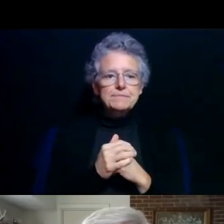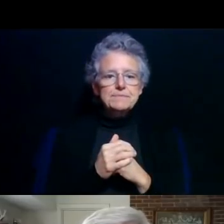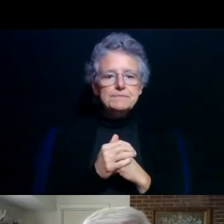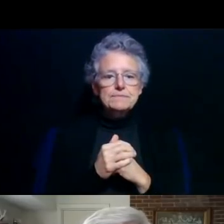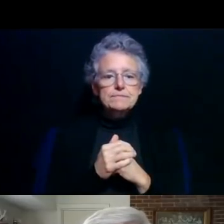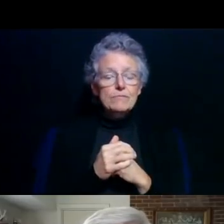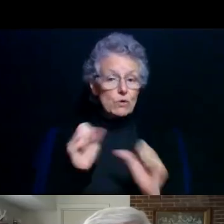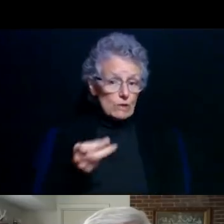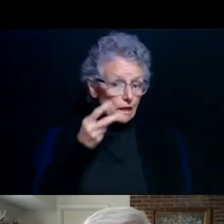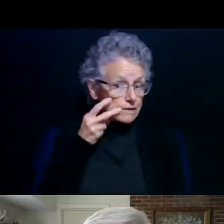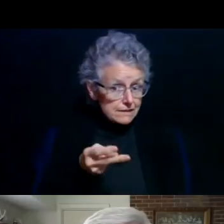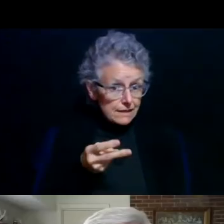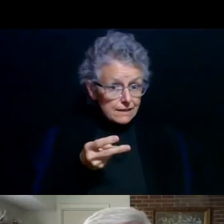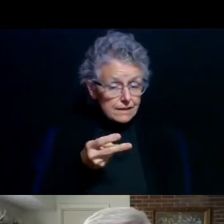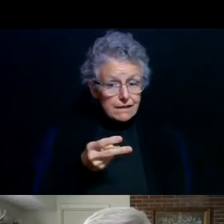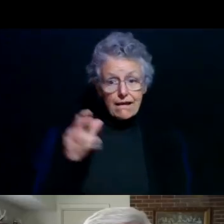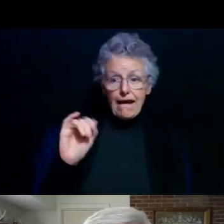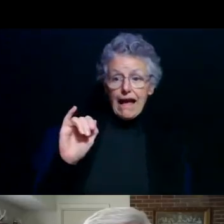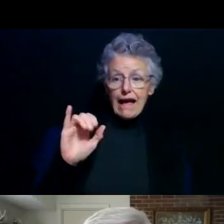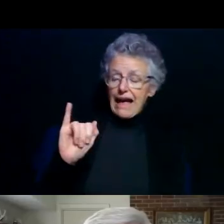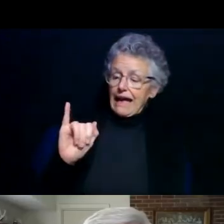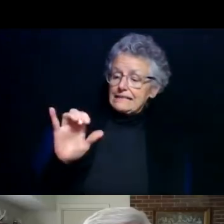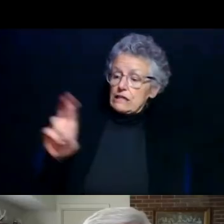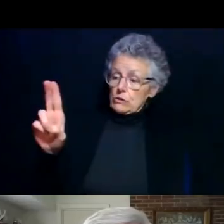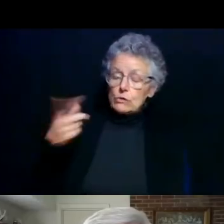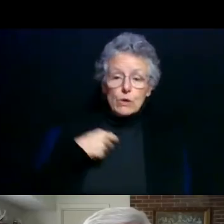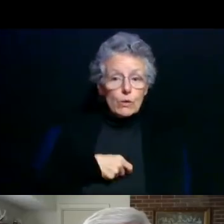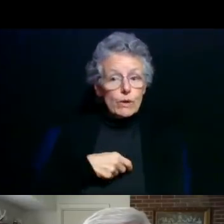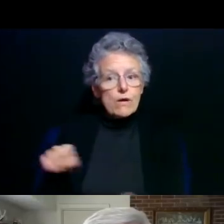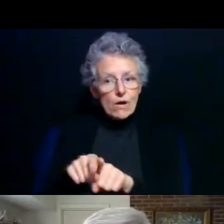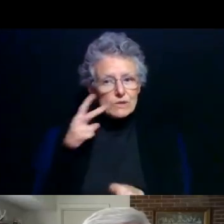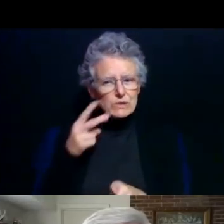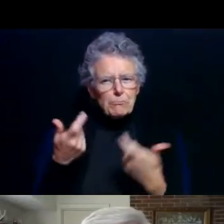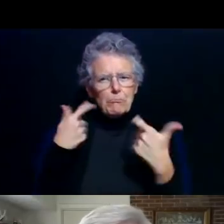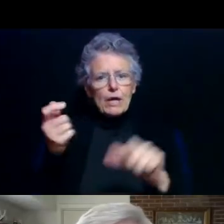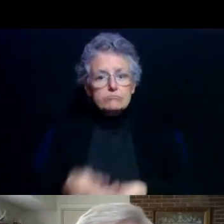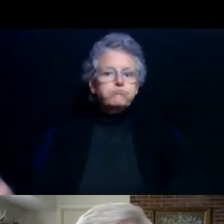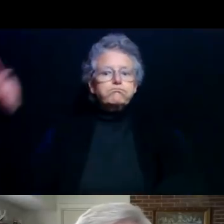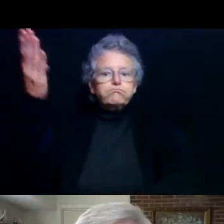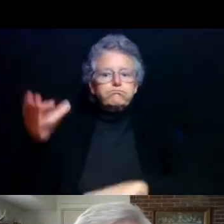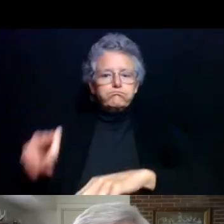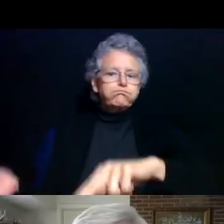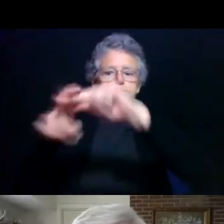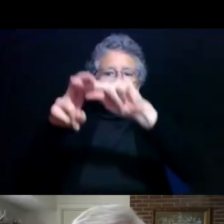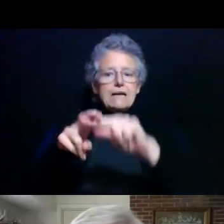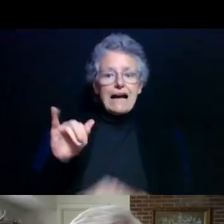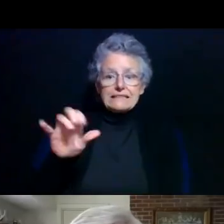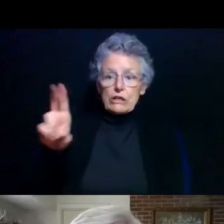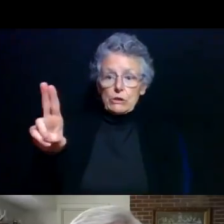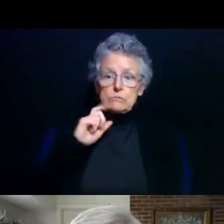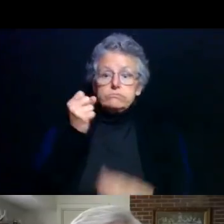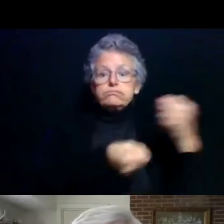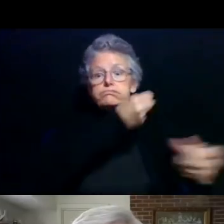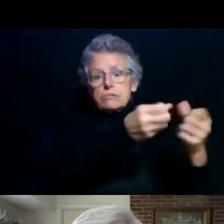And you can see in ICUs, we see also a big increase in the ICUs over the last several